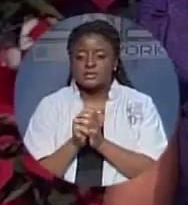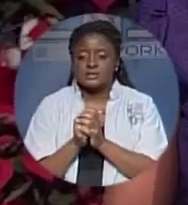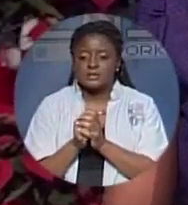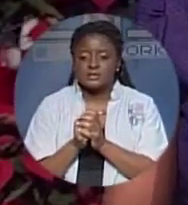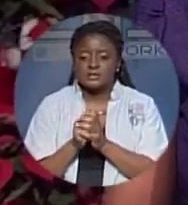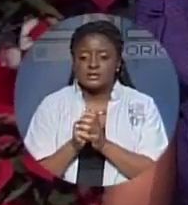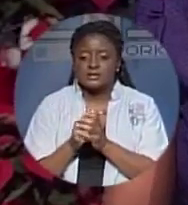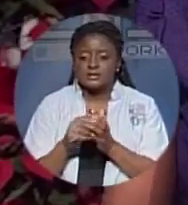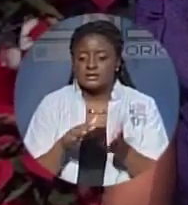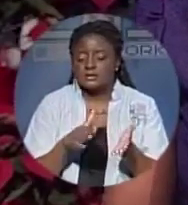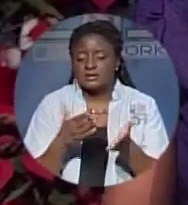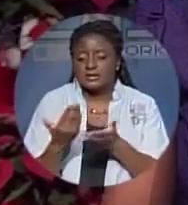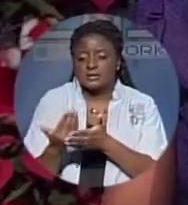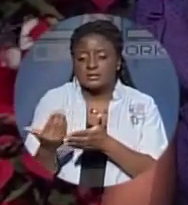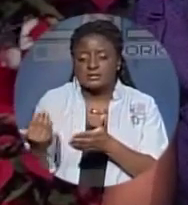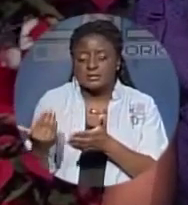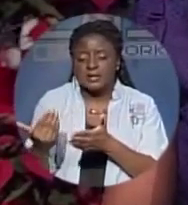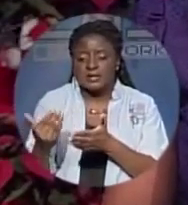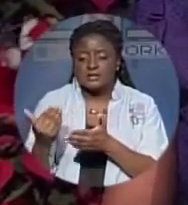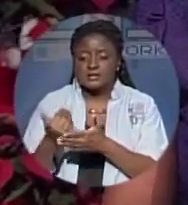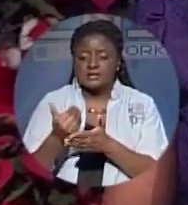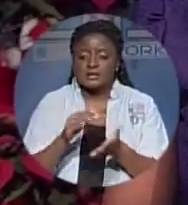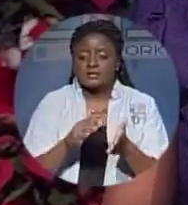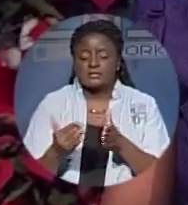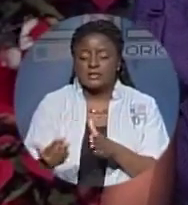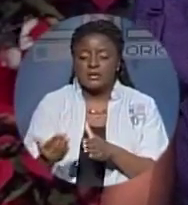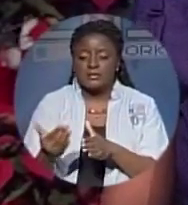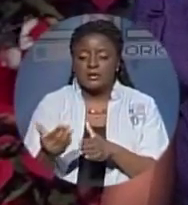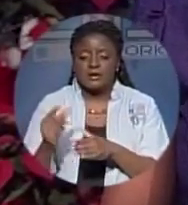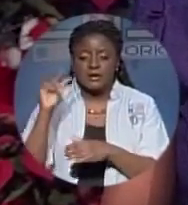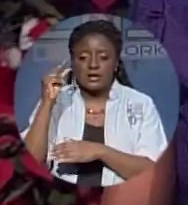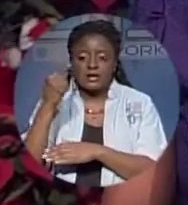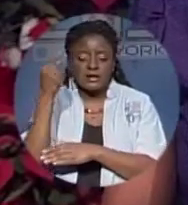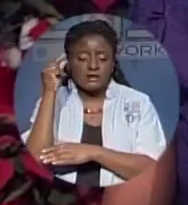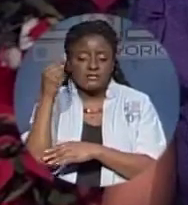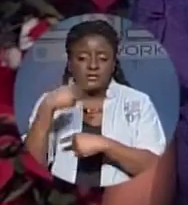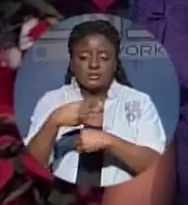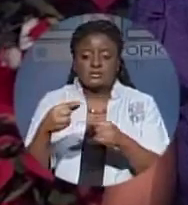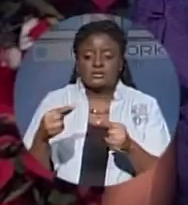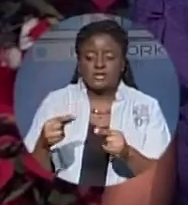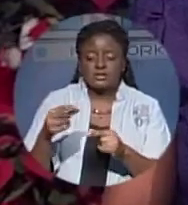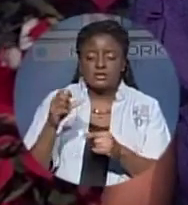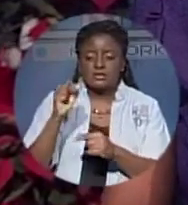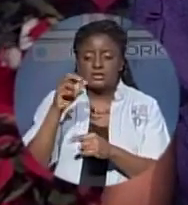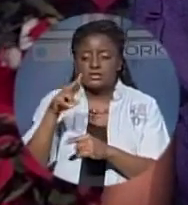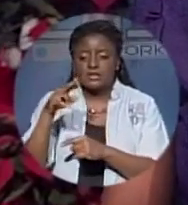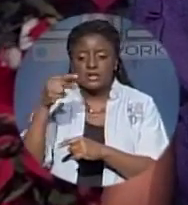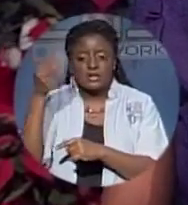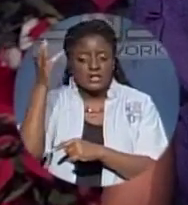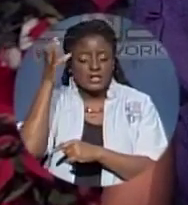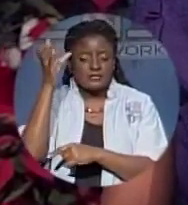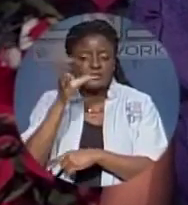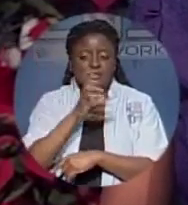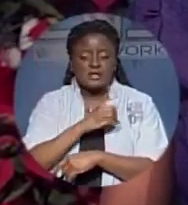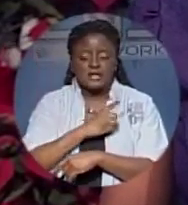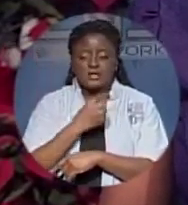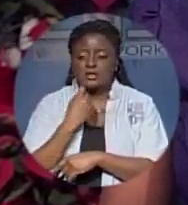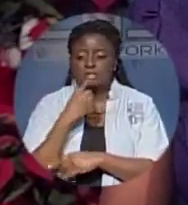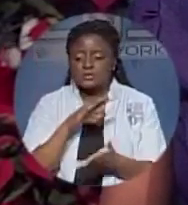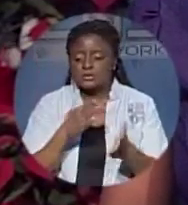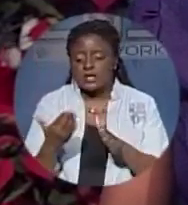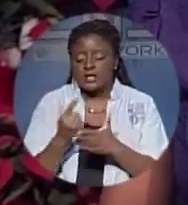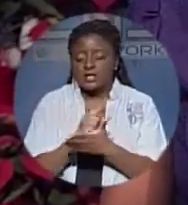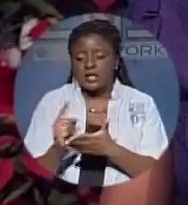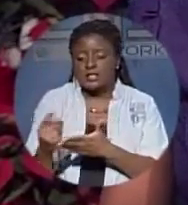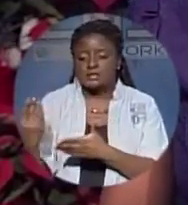Late former Governor General Sir Clifford Darling, who passed away last week, was a former taxicab driver who served as General Secretary of the